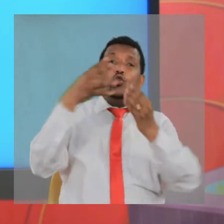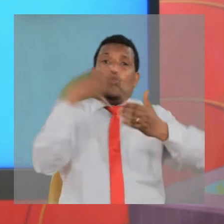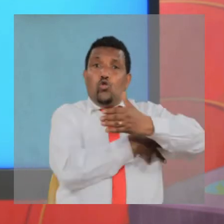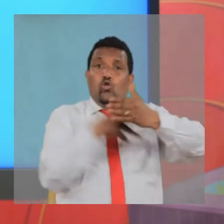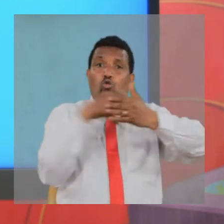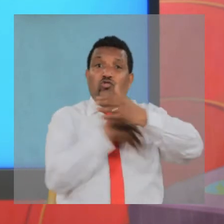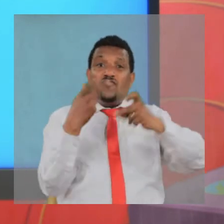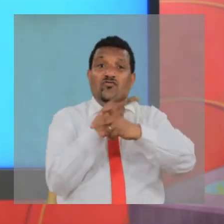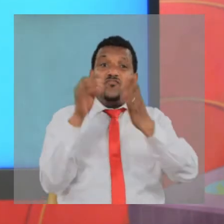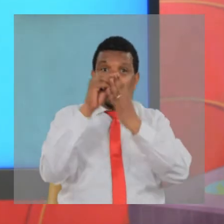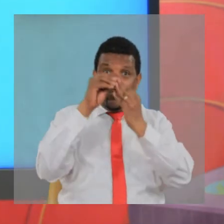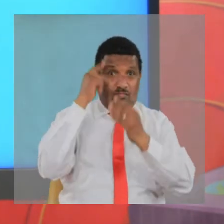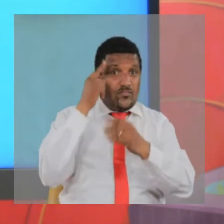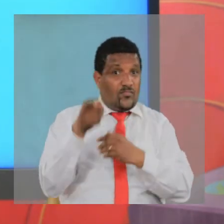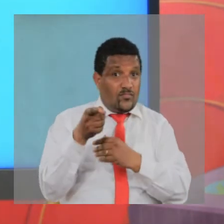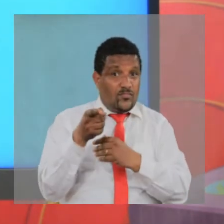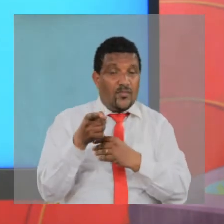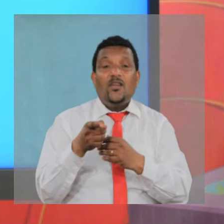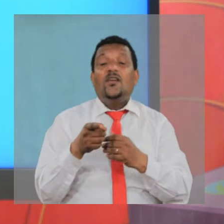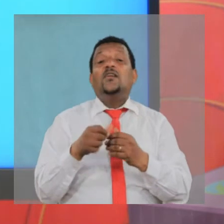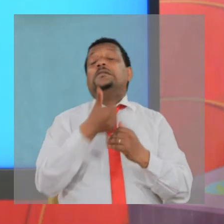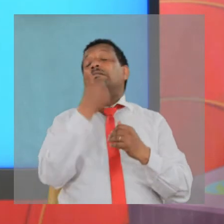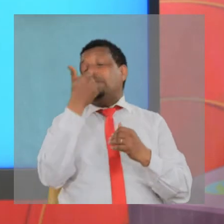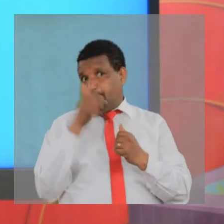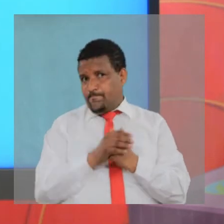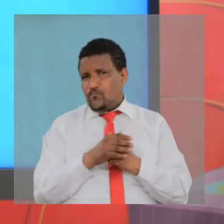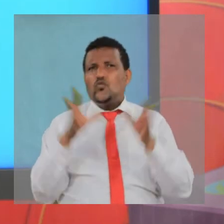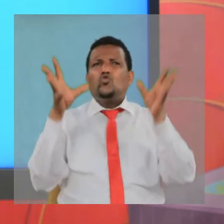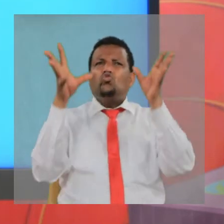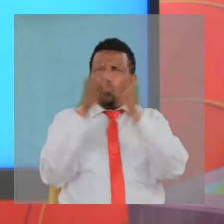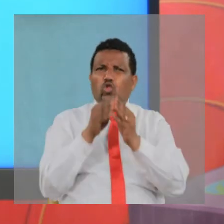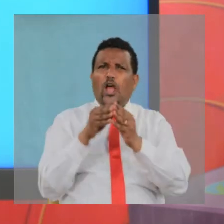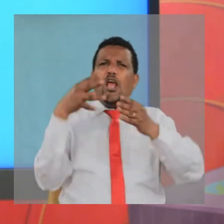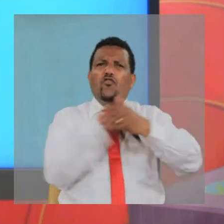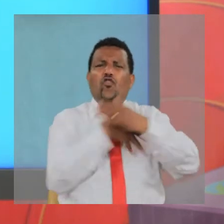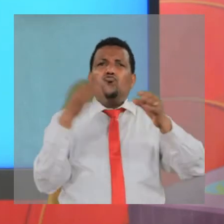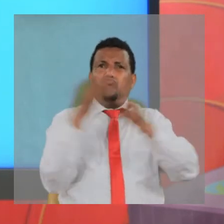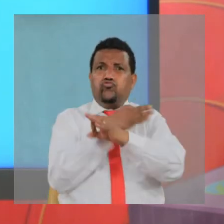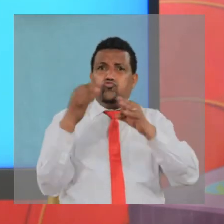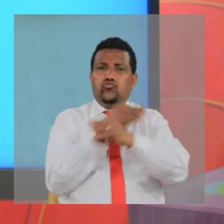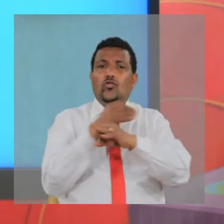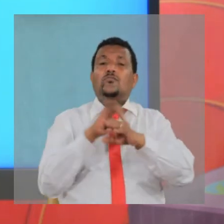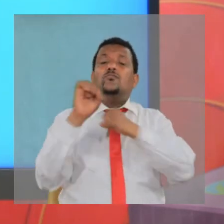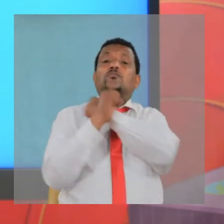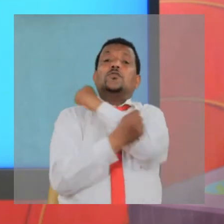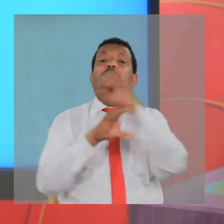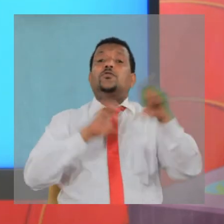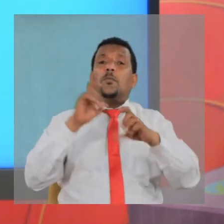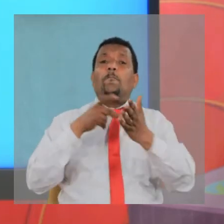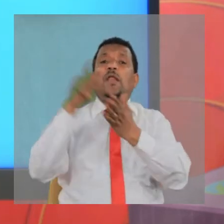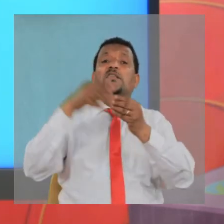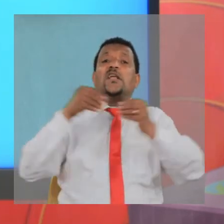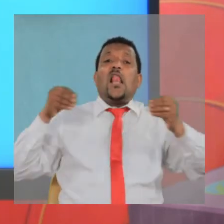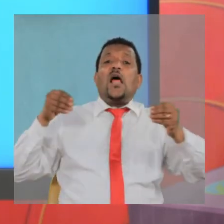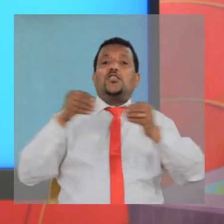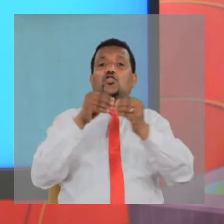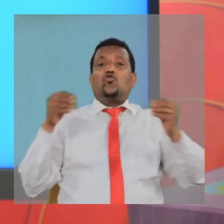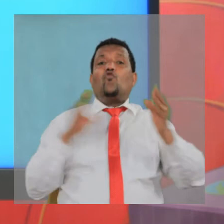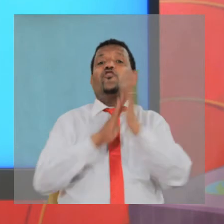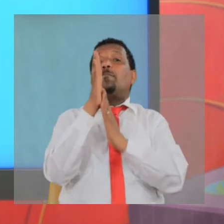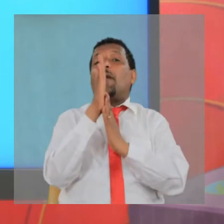firm will increase. Rather, the total revenue of a firm is highly dependent on the price elasticity of